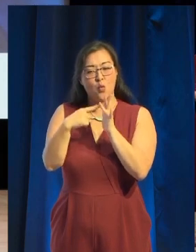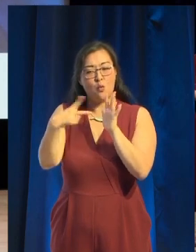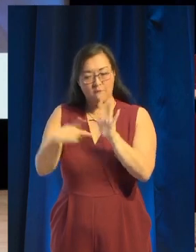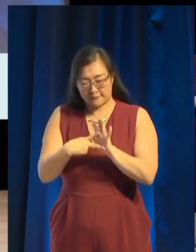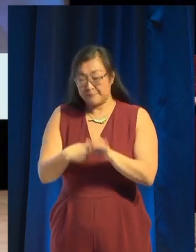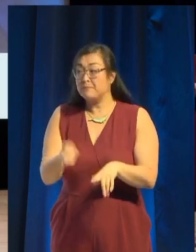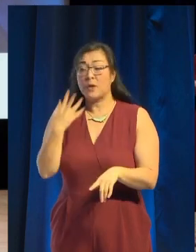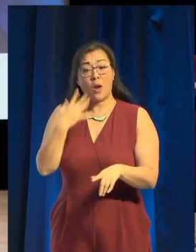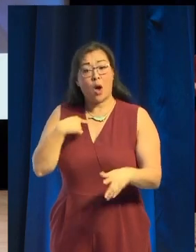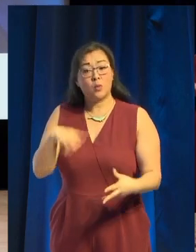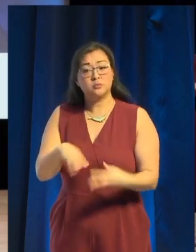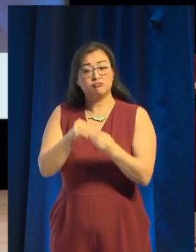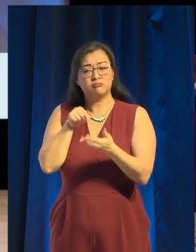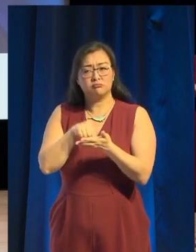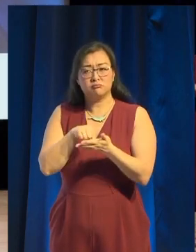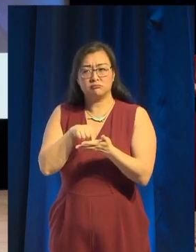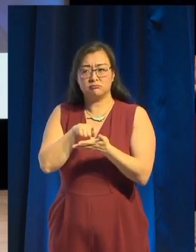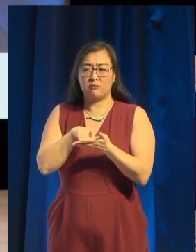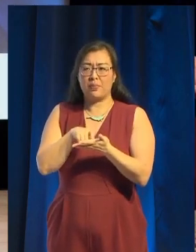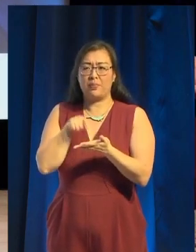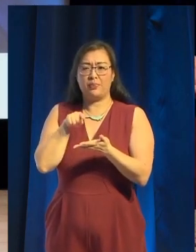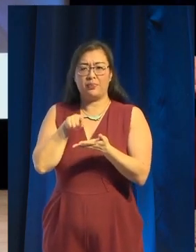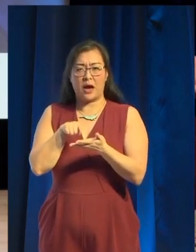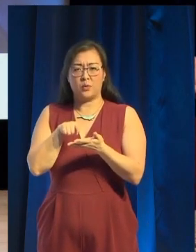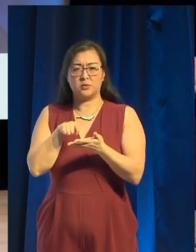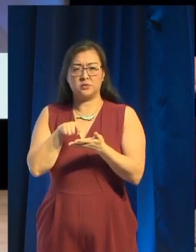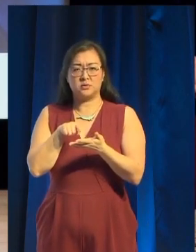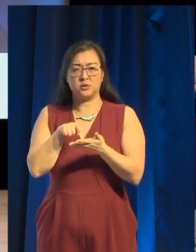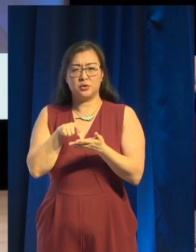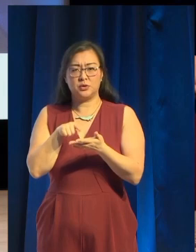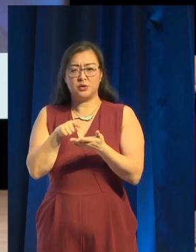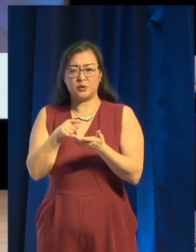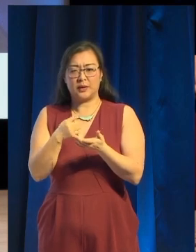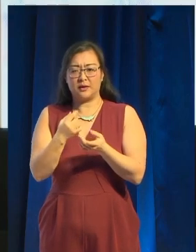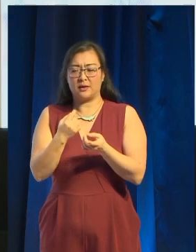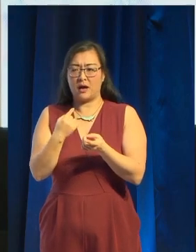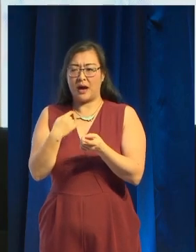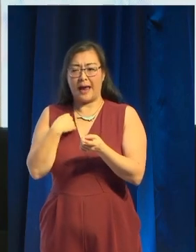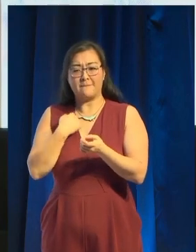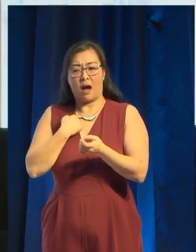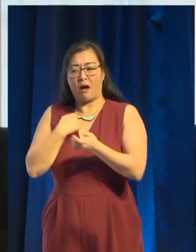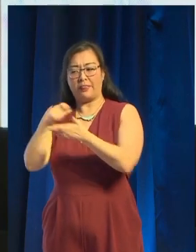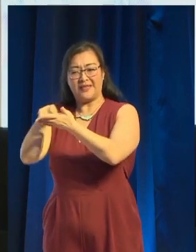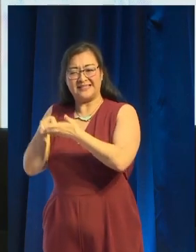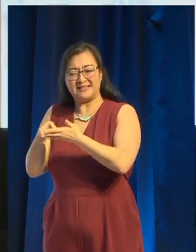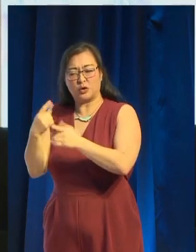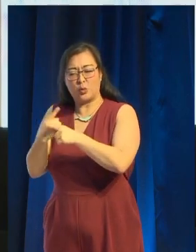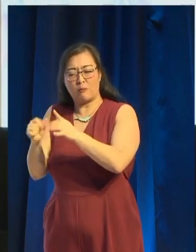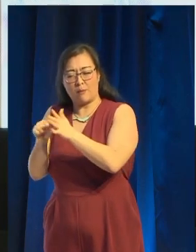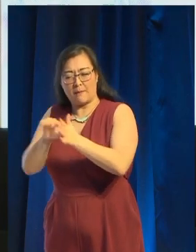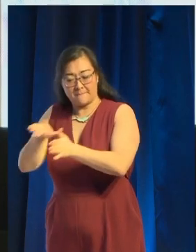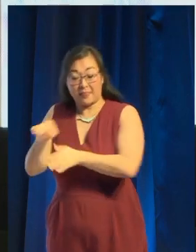another issue than the one that I talked about in my thesis emerged, and this issue was about